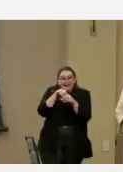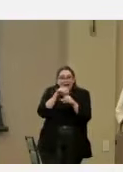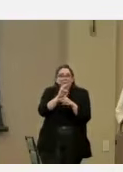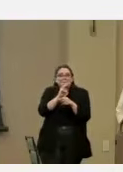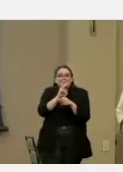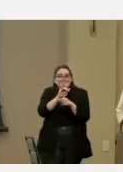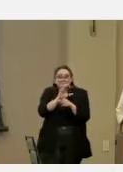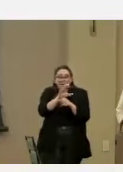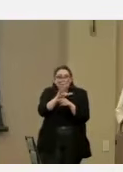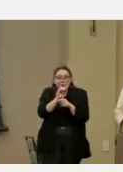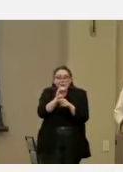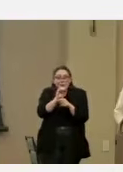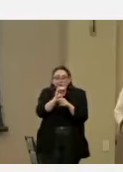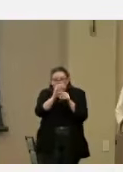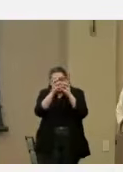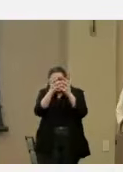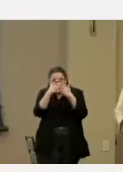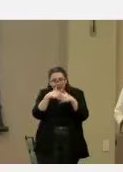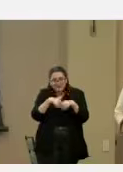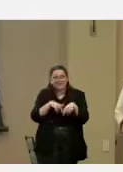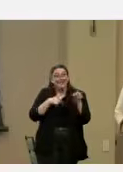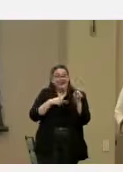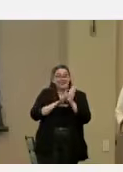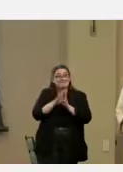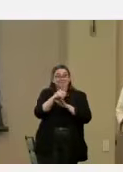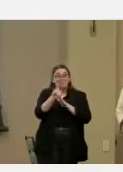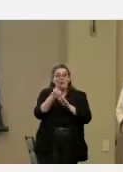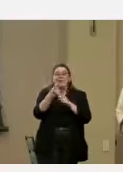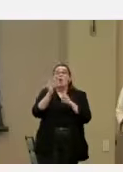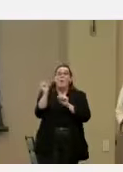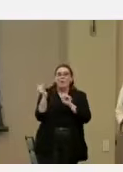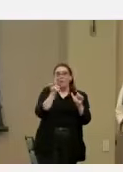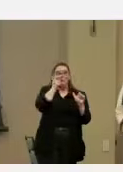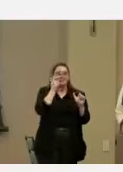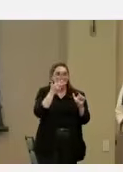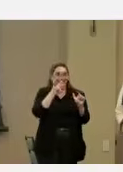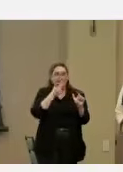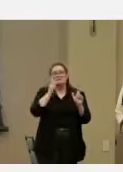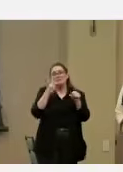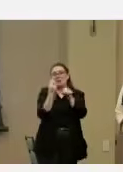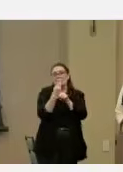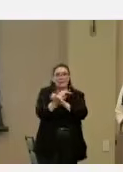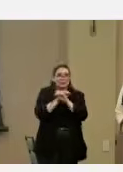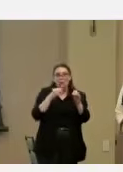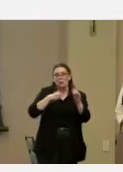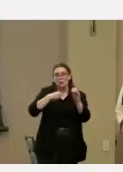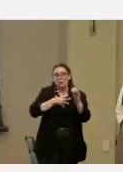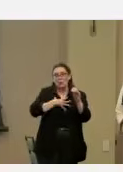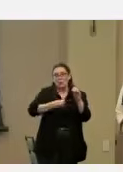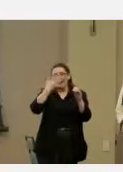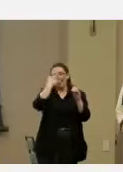skin tones with no white cast. I'm very proud of that. And it's important because, again, those